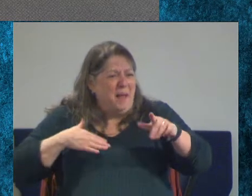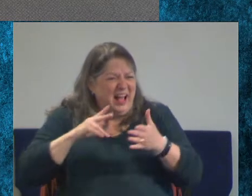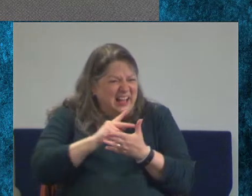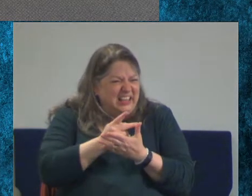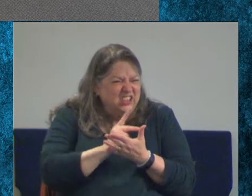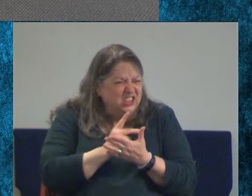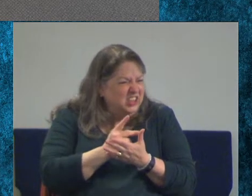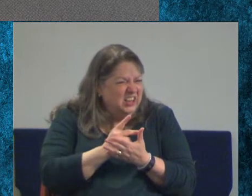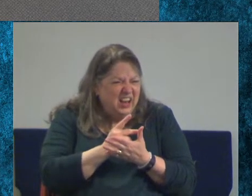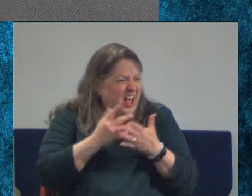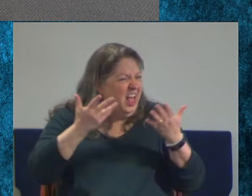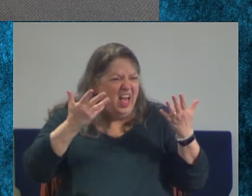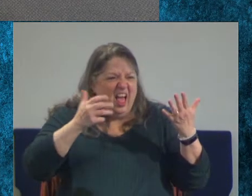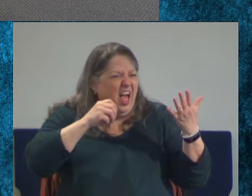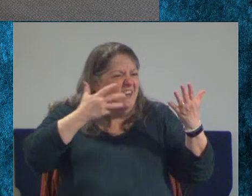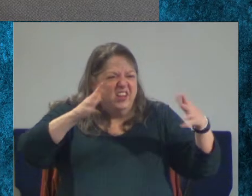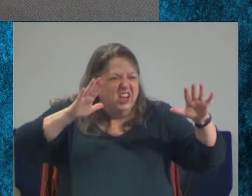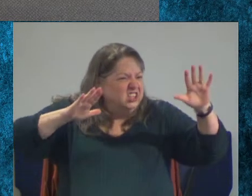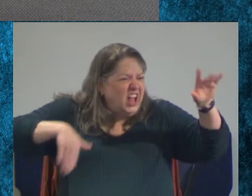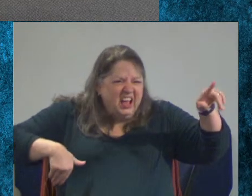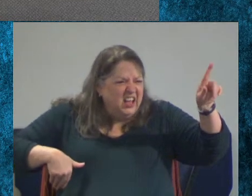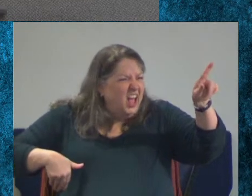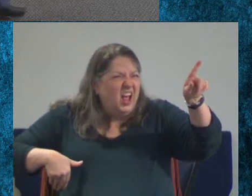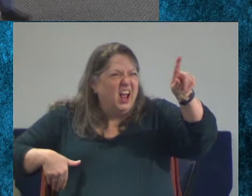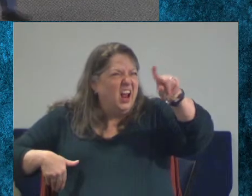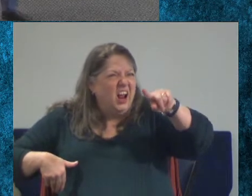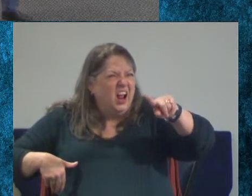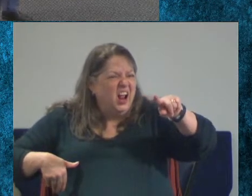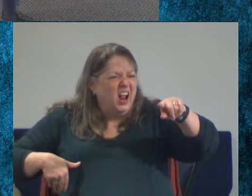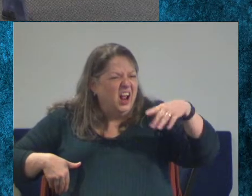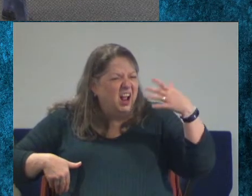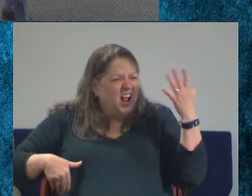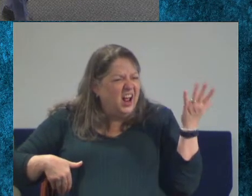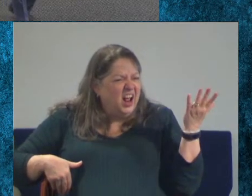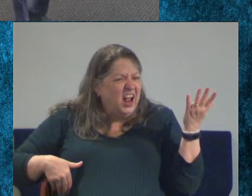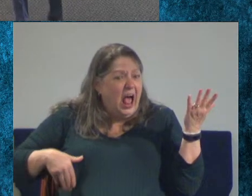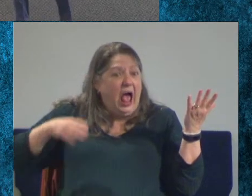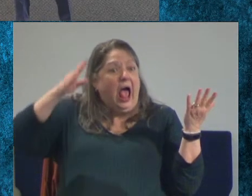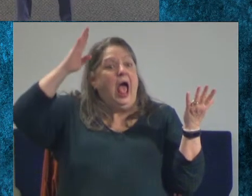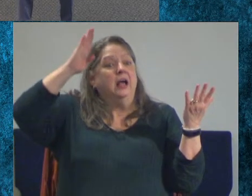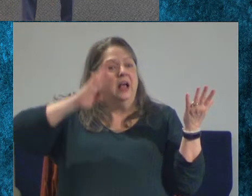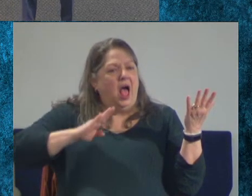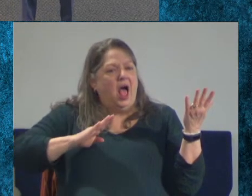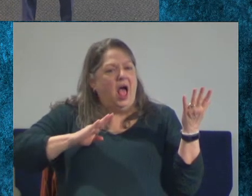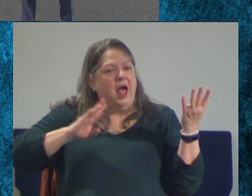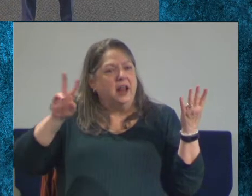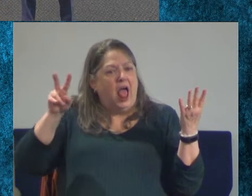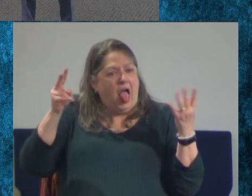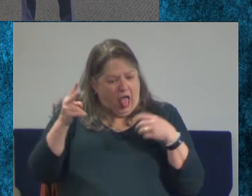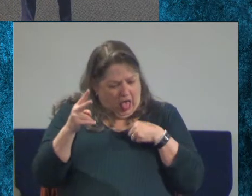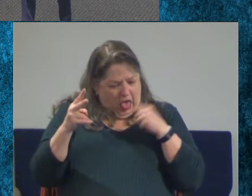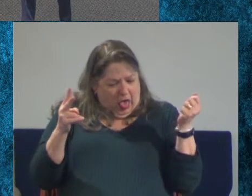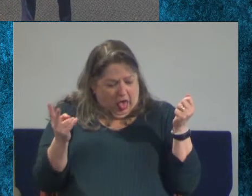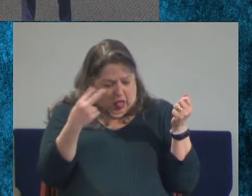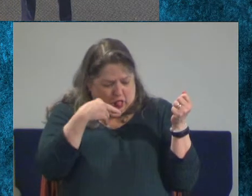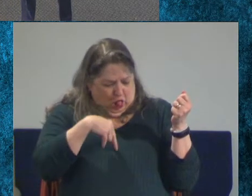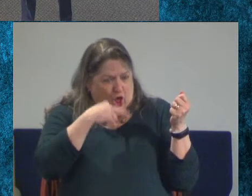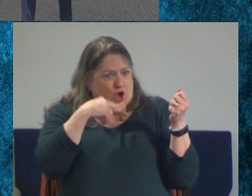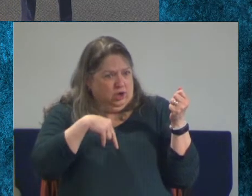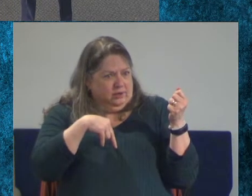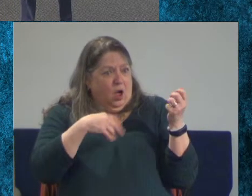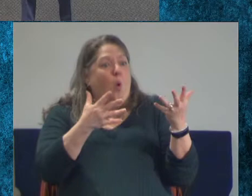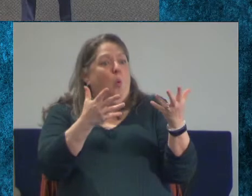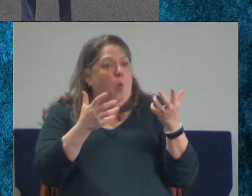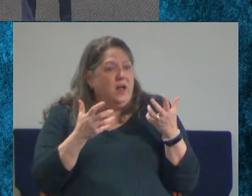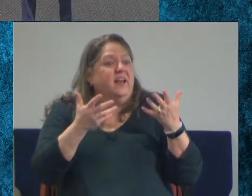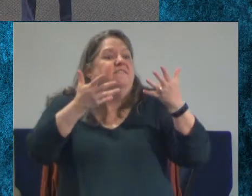It was unfinished. It was incomplete. God is looking to complete a work that he began in your life and in